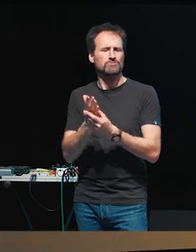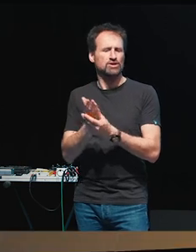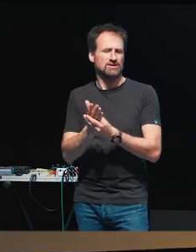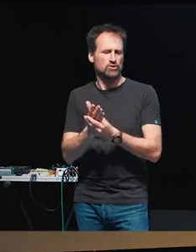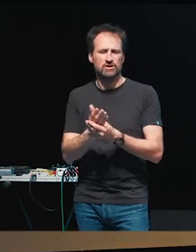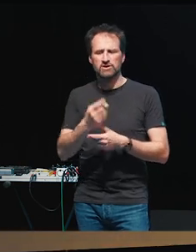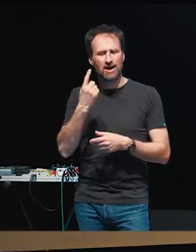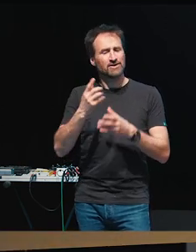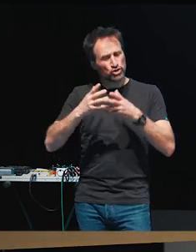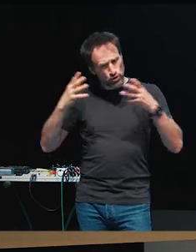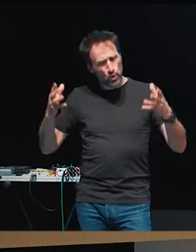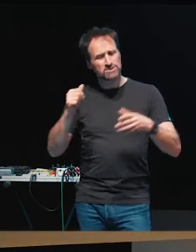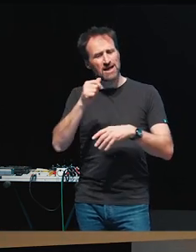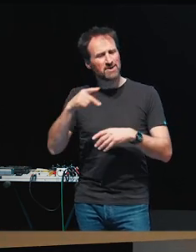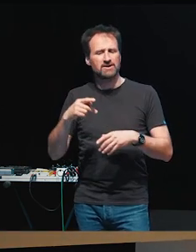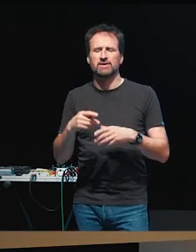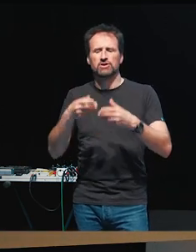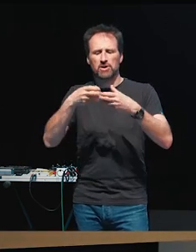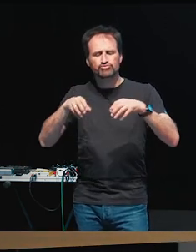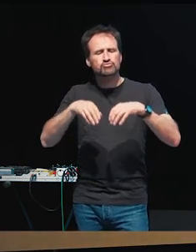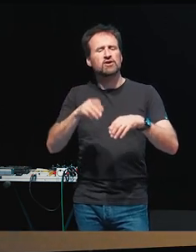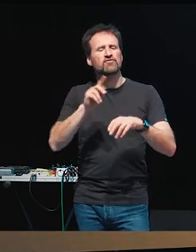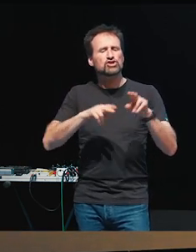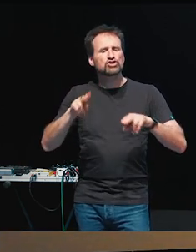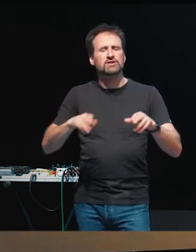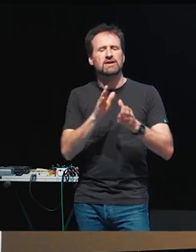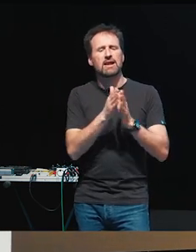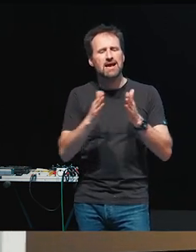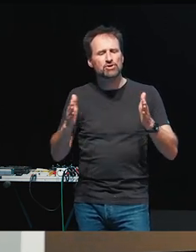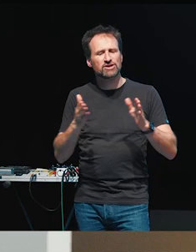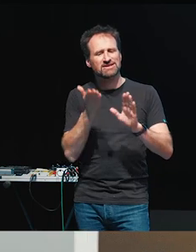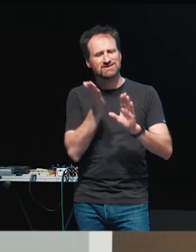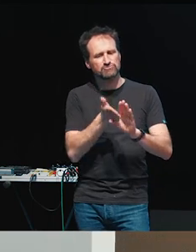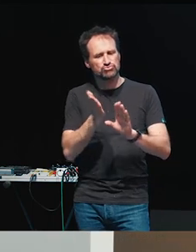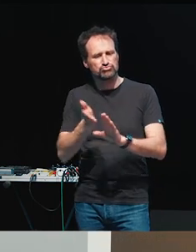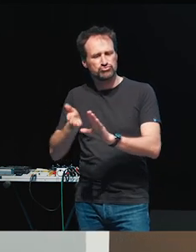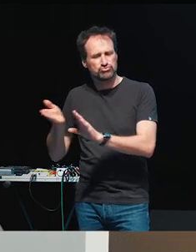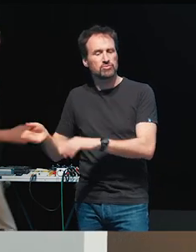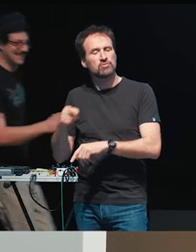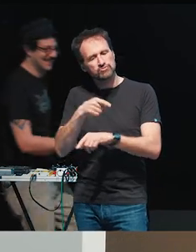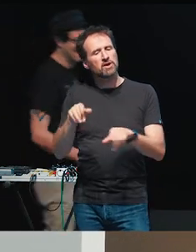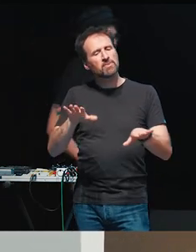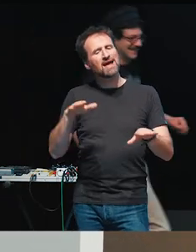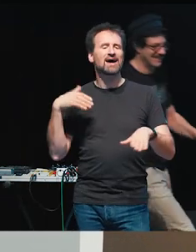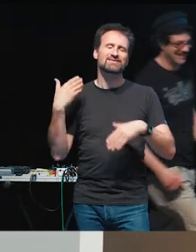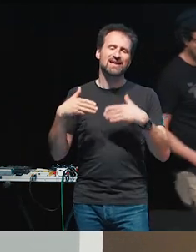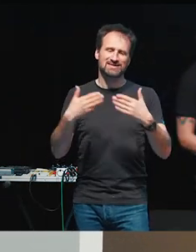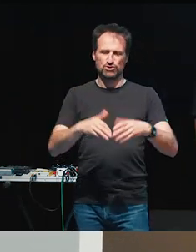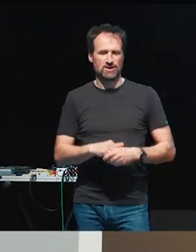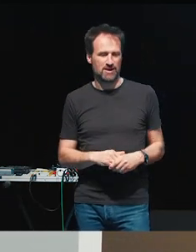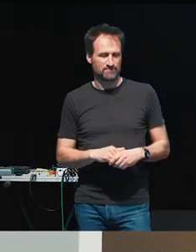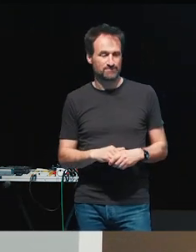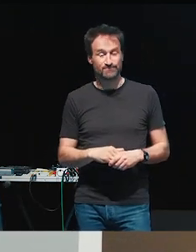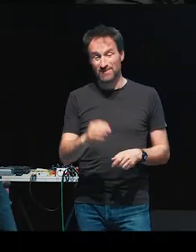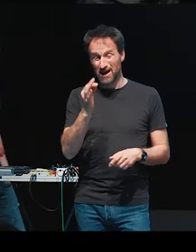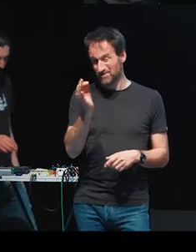is subdivided using libraries into tinier parts, which is more a traditional way. The best thing